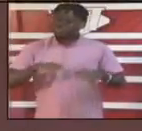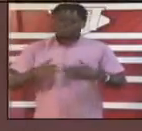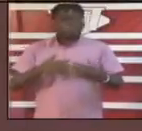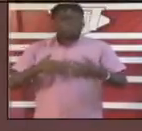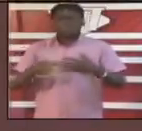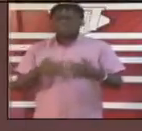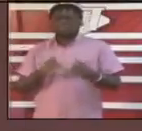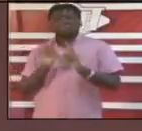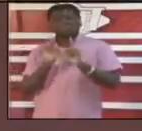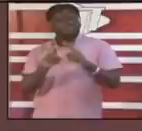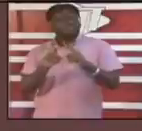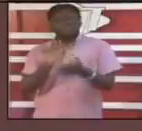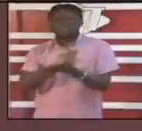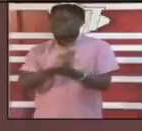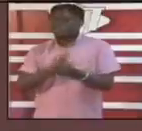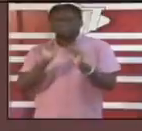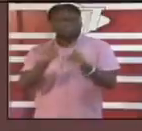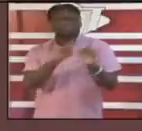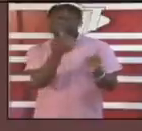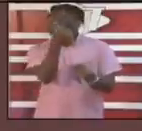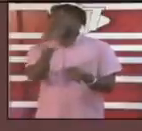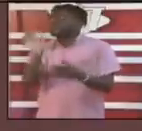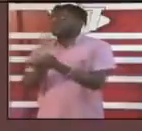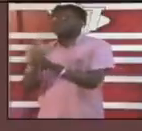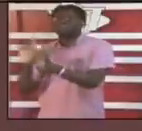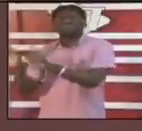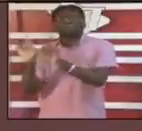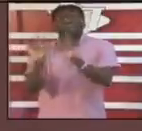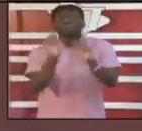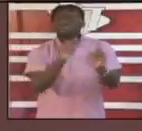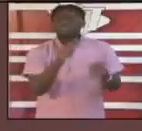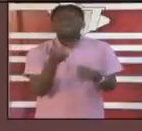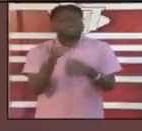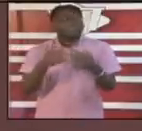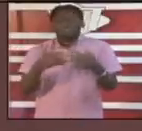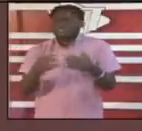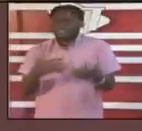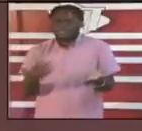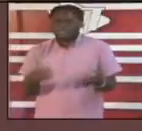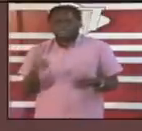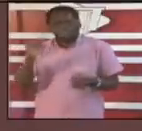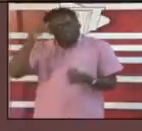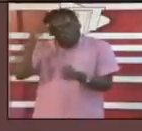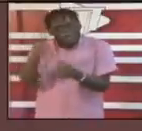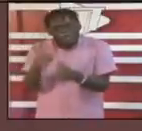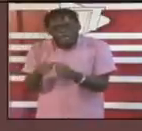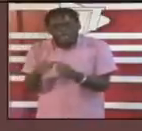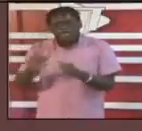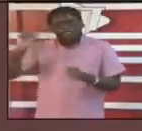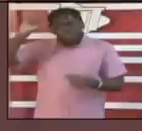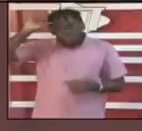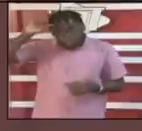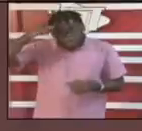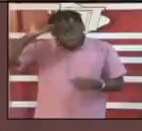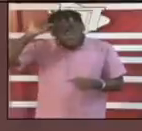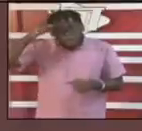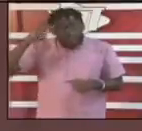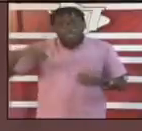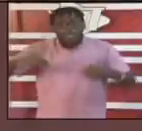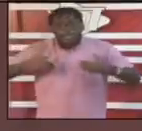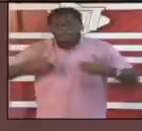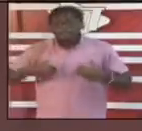or not. Remind yourself and your child that there is life after